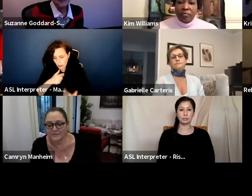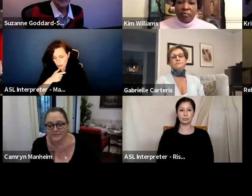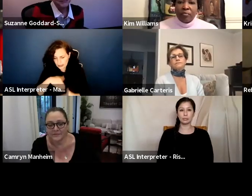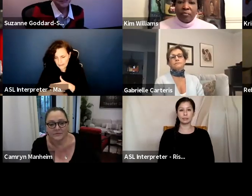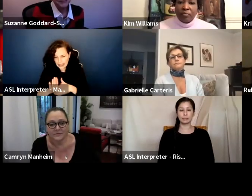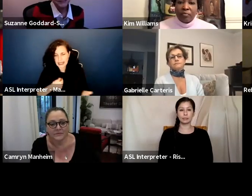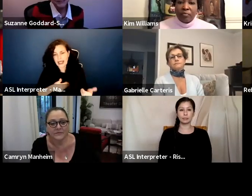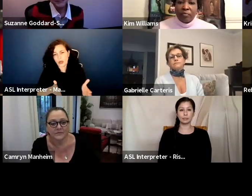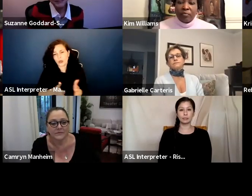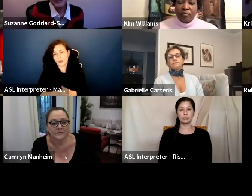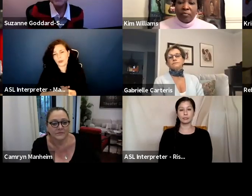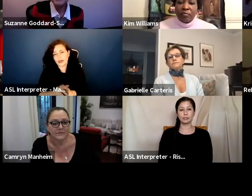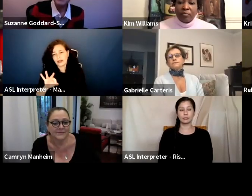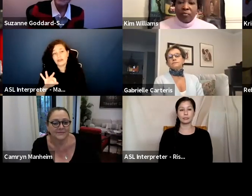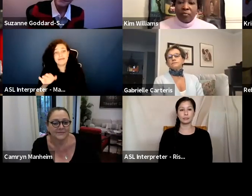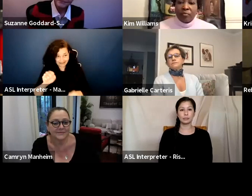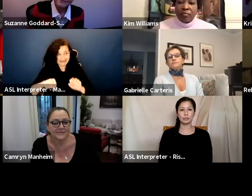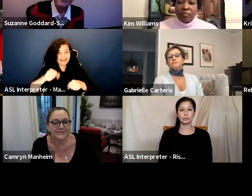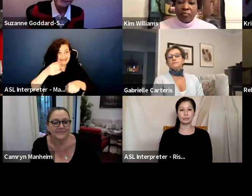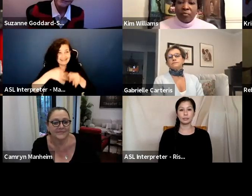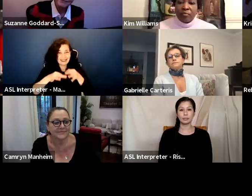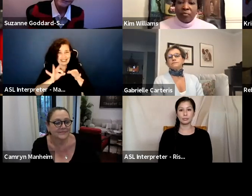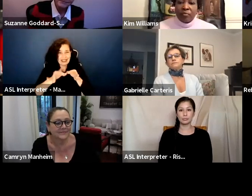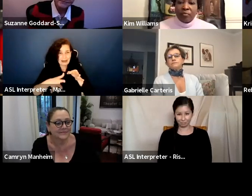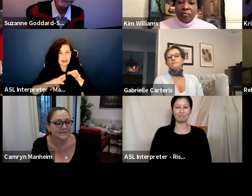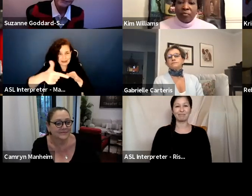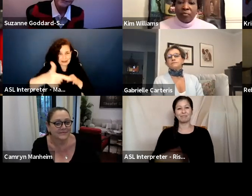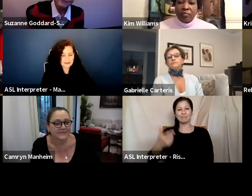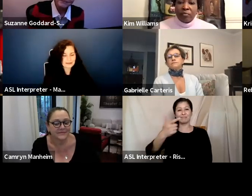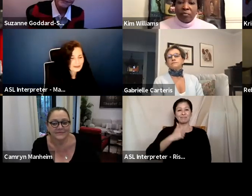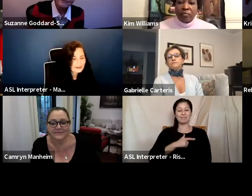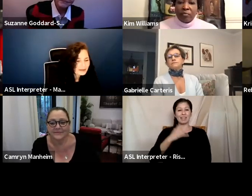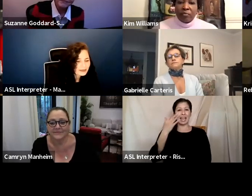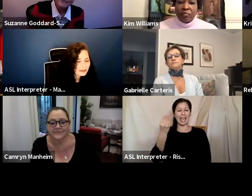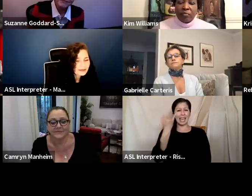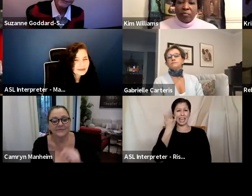room. And if there's a way to give us a sense of who they are,